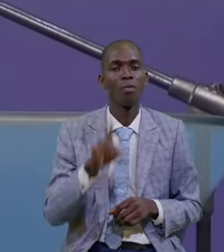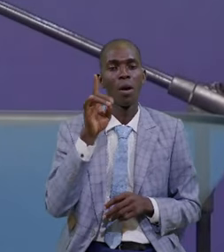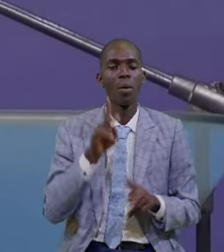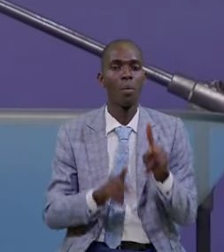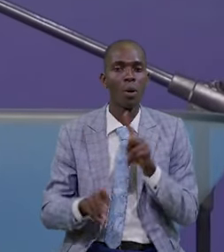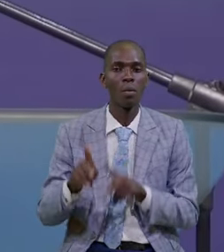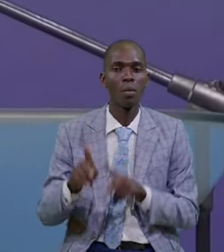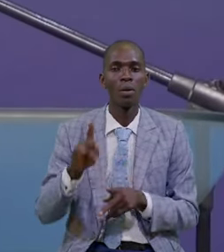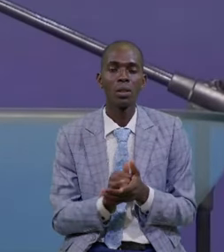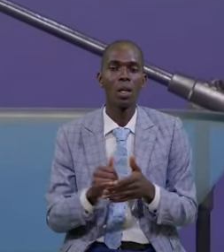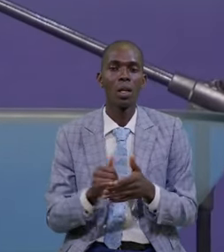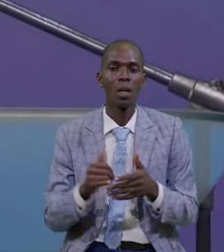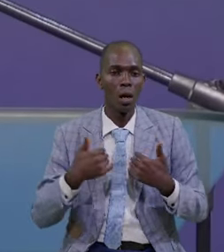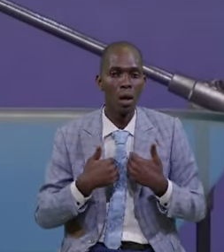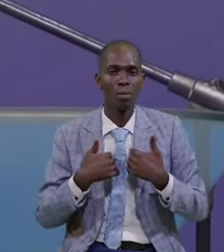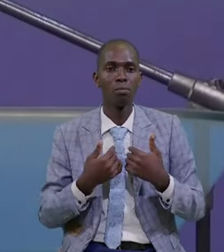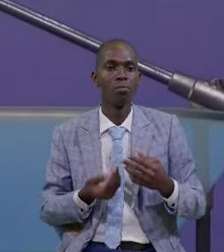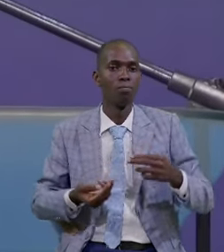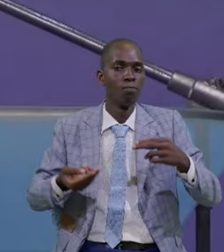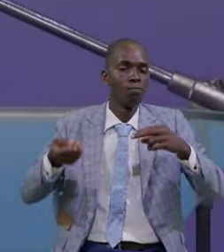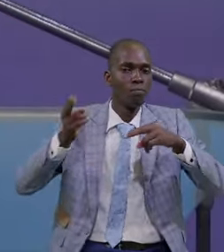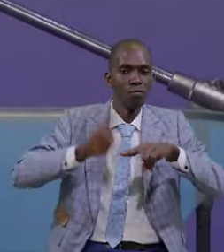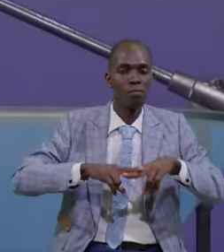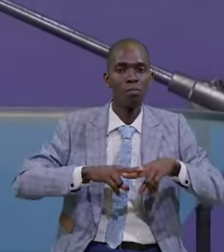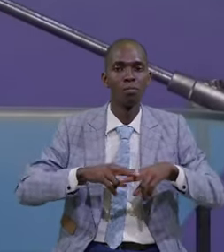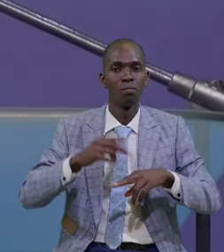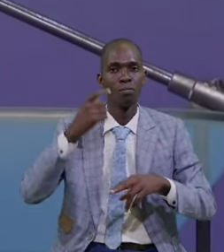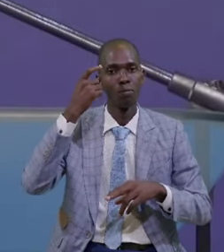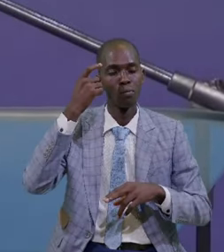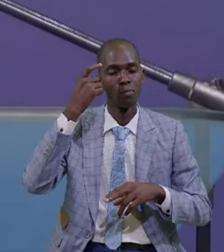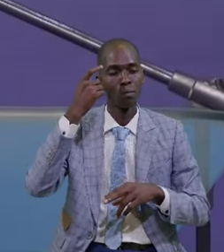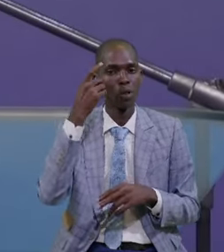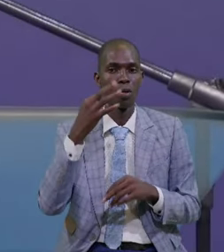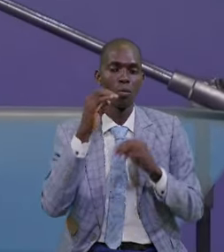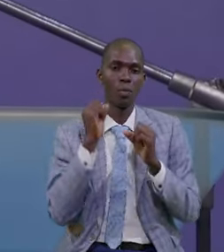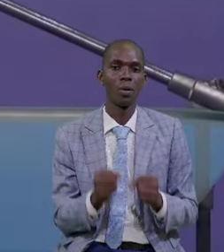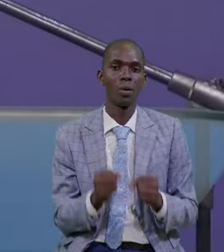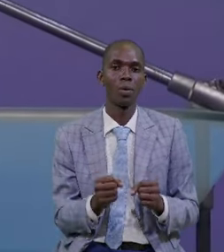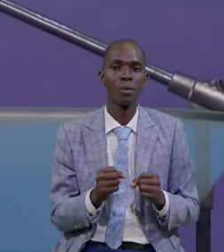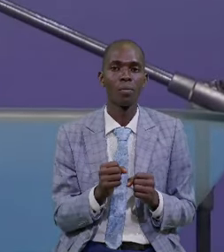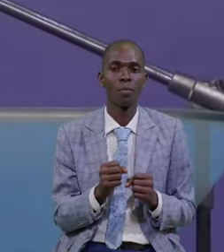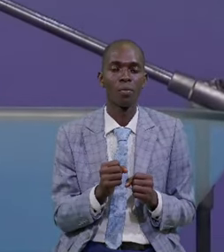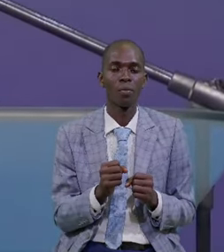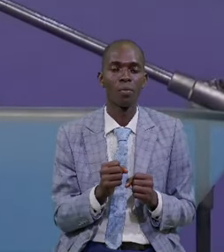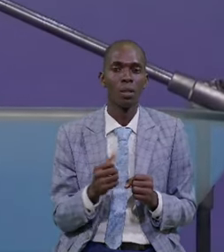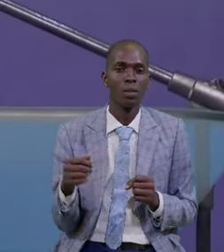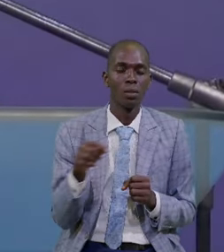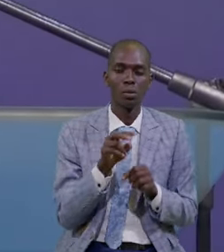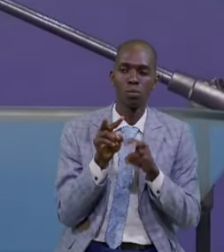have extra sensory power. the look on their